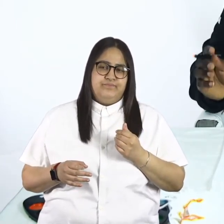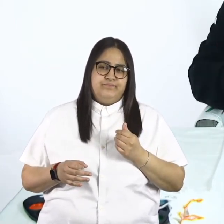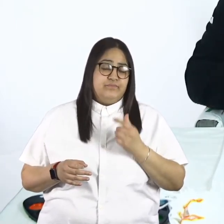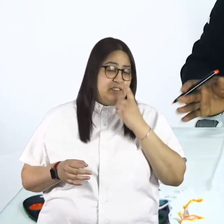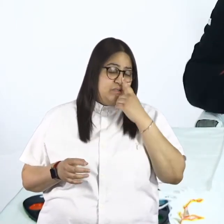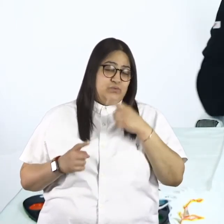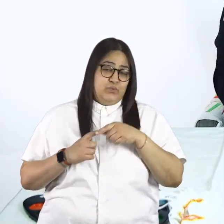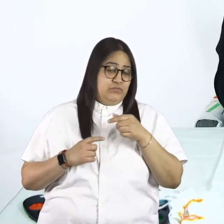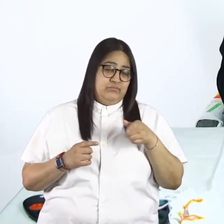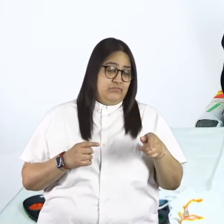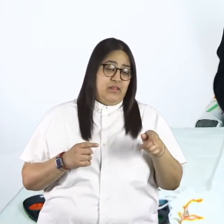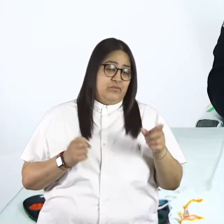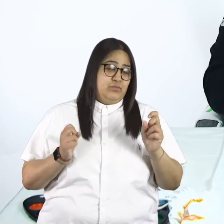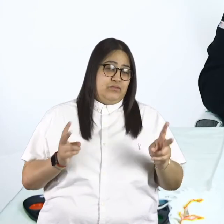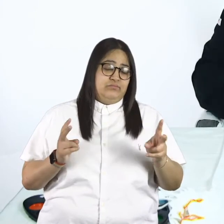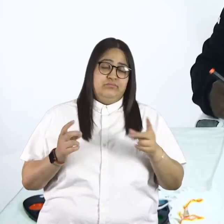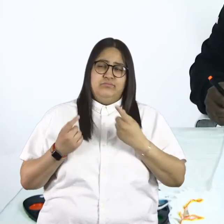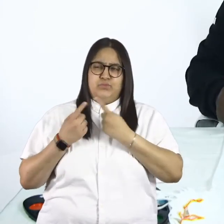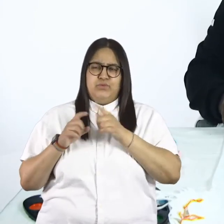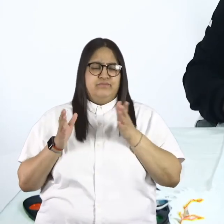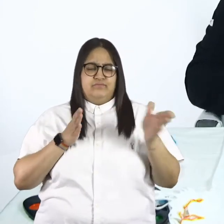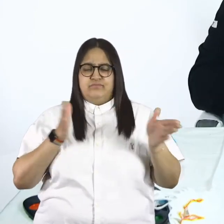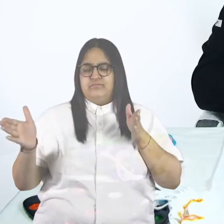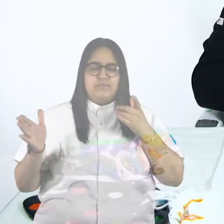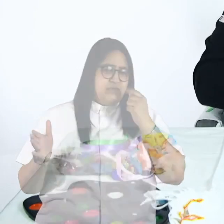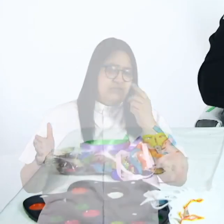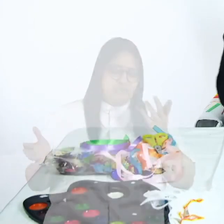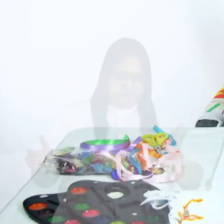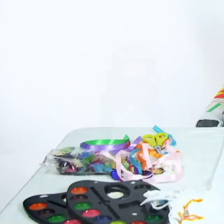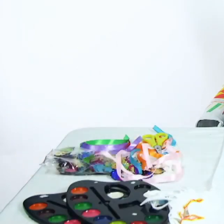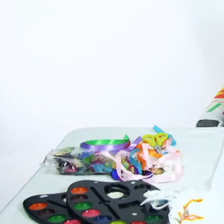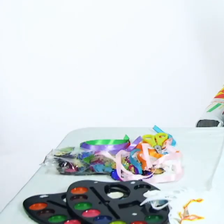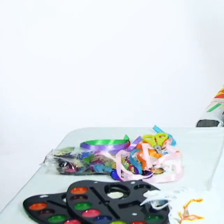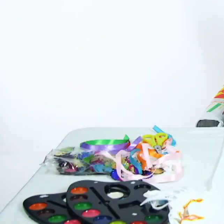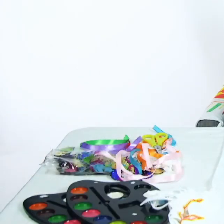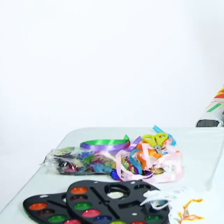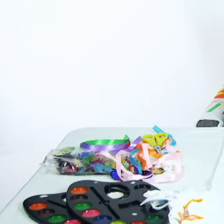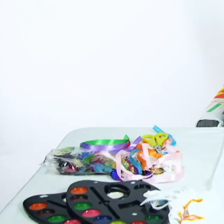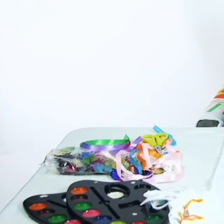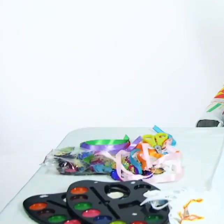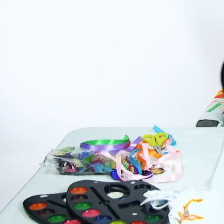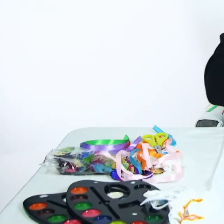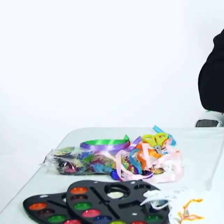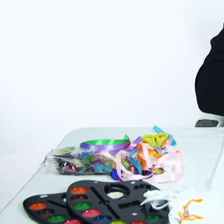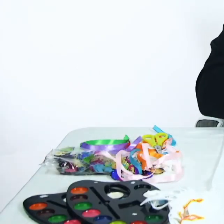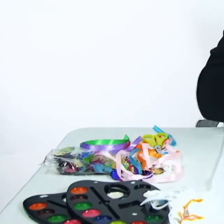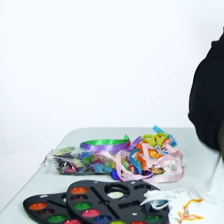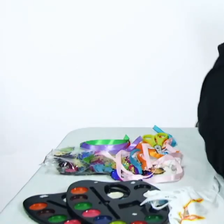to mirror each side so everything is equal.